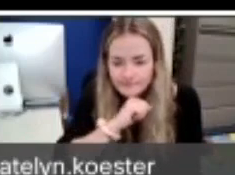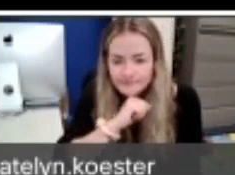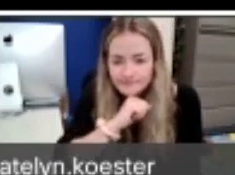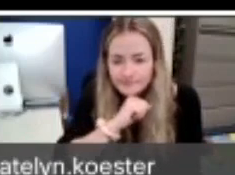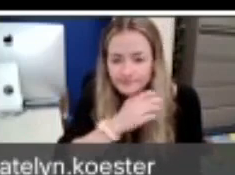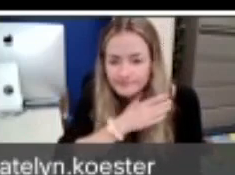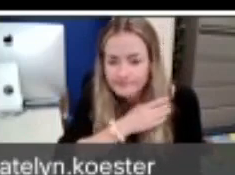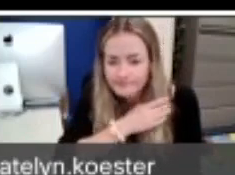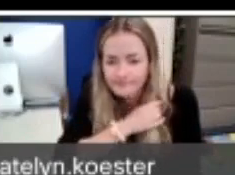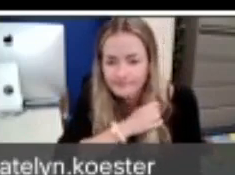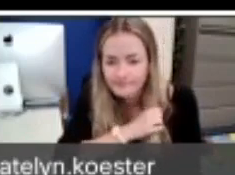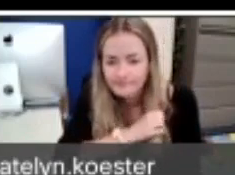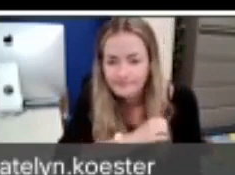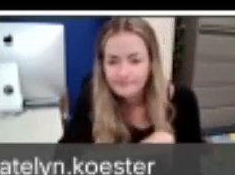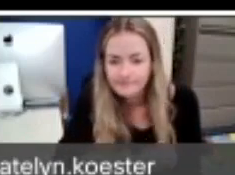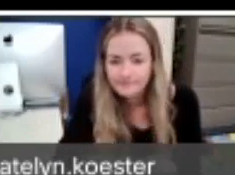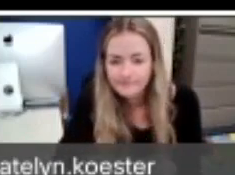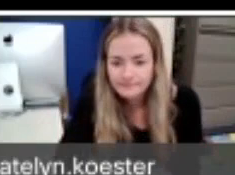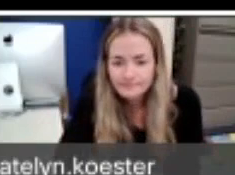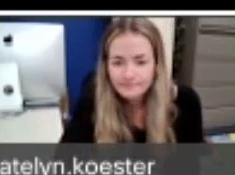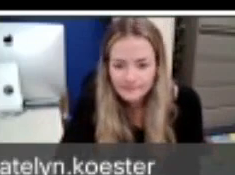language for the teens who,